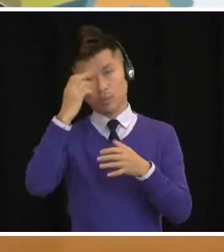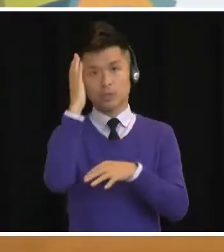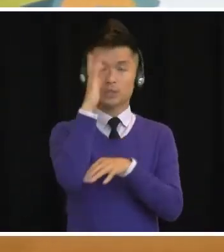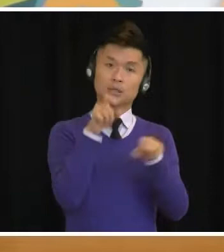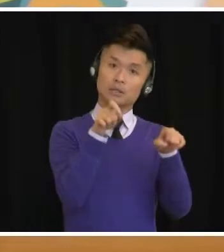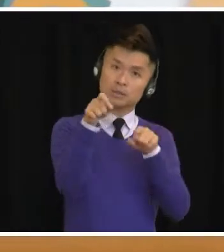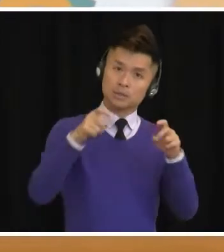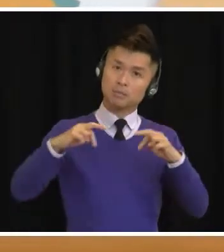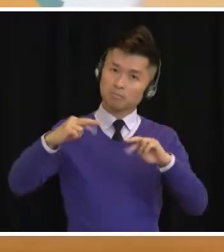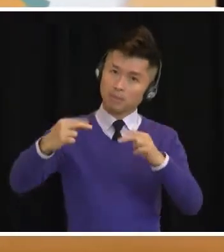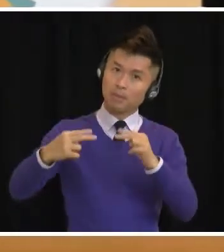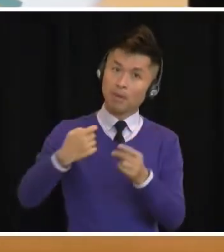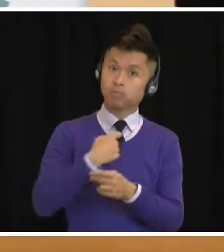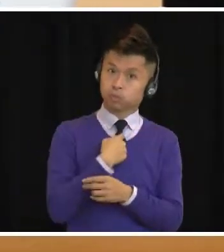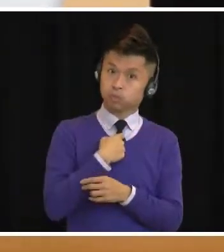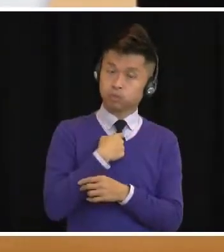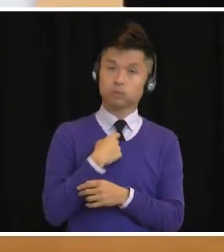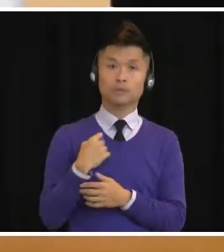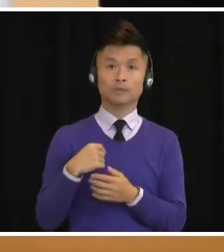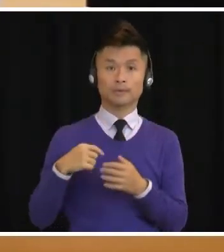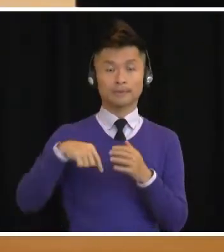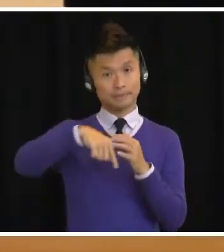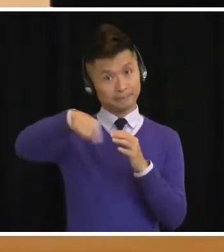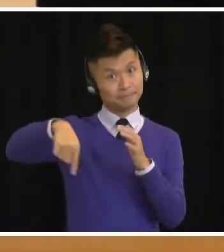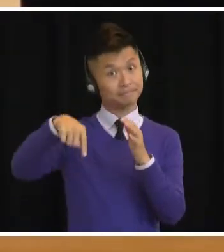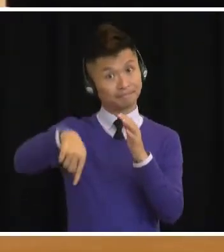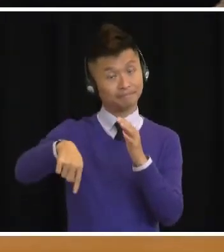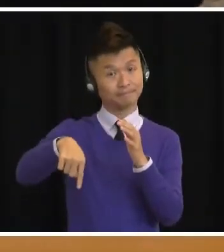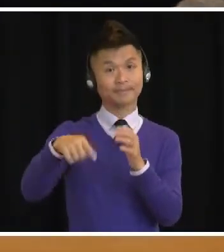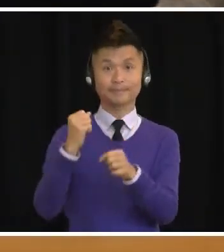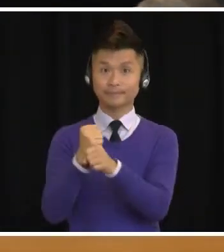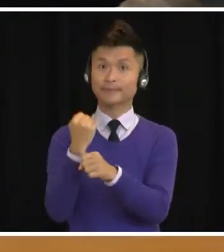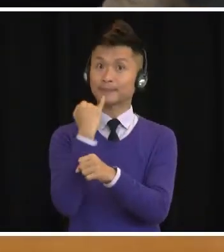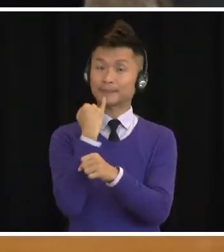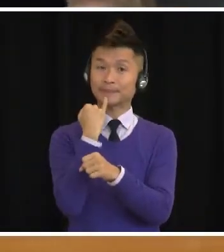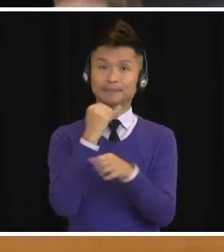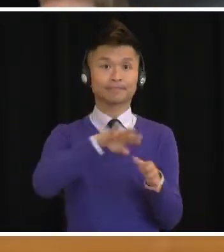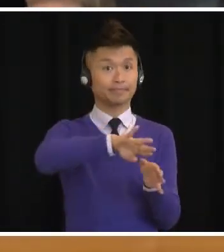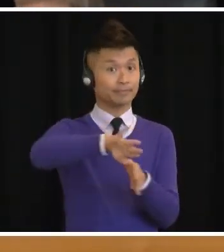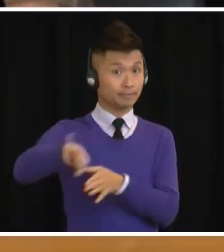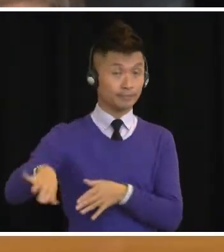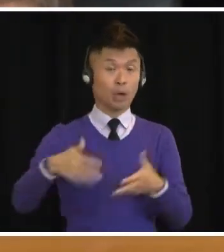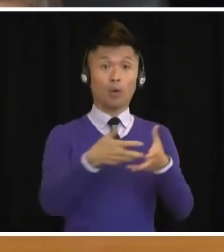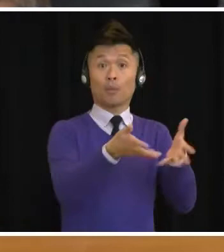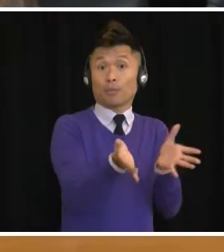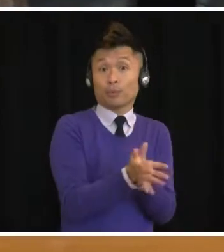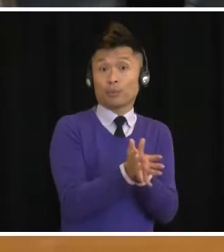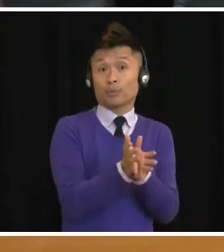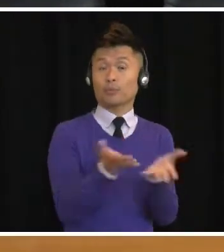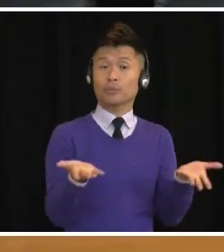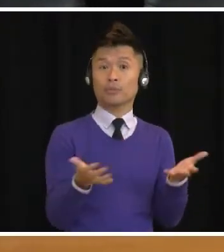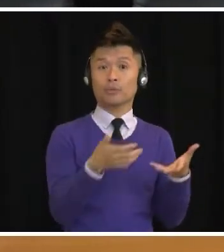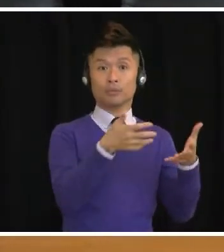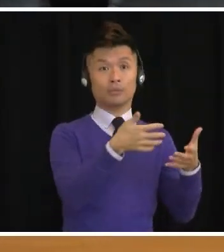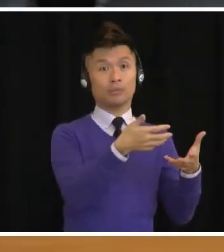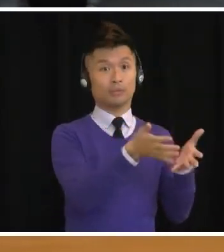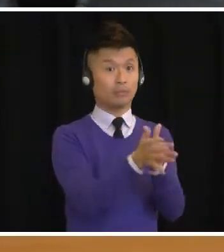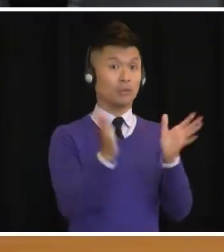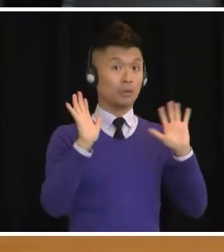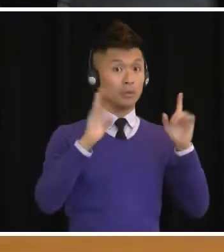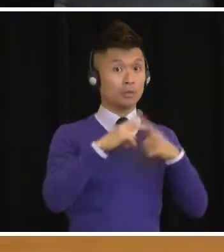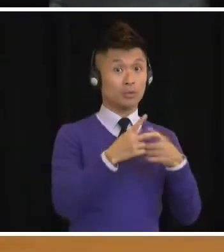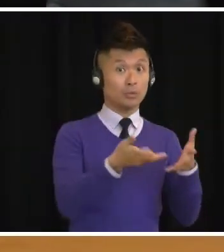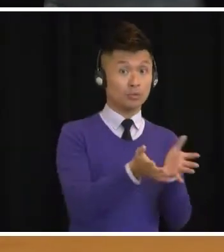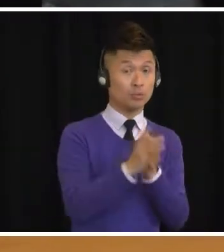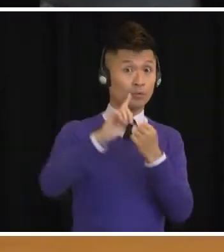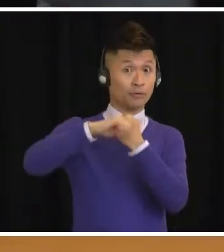policies or the review of current policies and legislation. And at the ministry